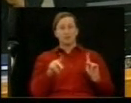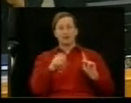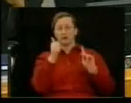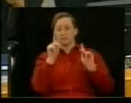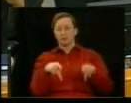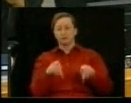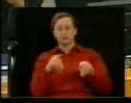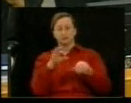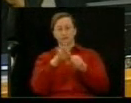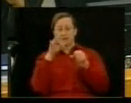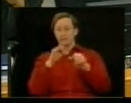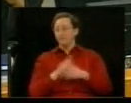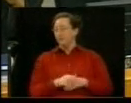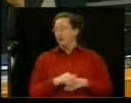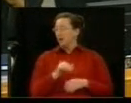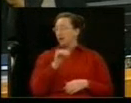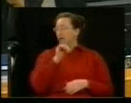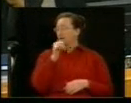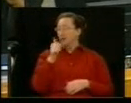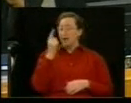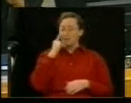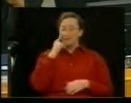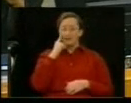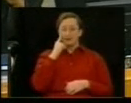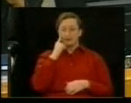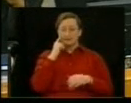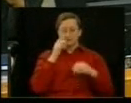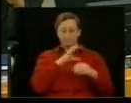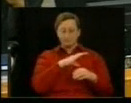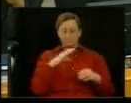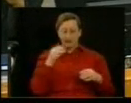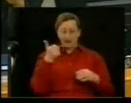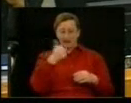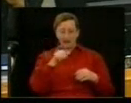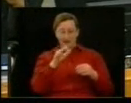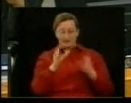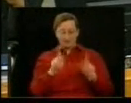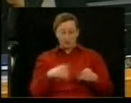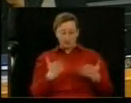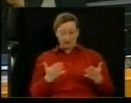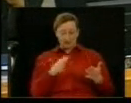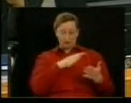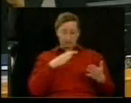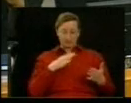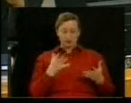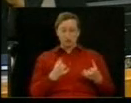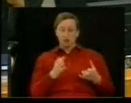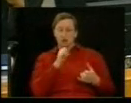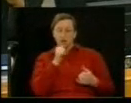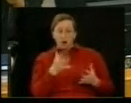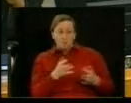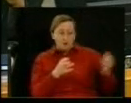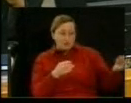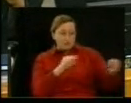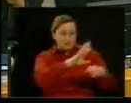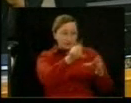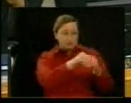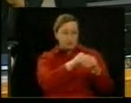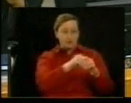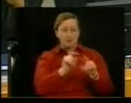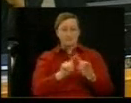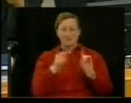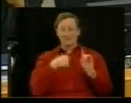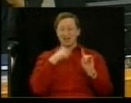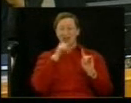there's anybody on this commission that just don't want the citizens' input. An election would be great, but I just don't think we have the time to